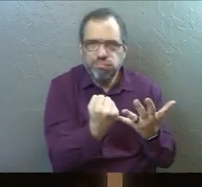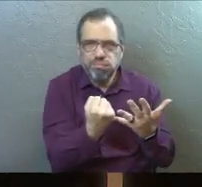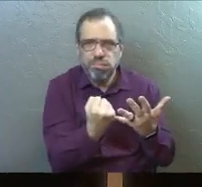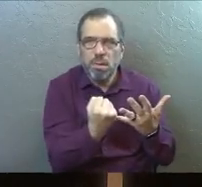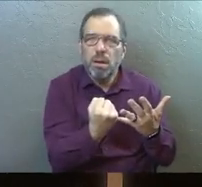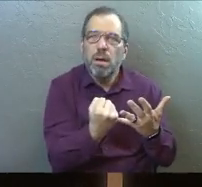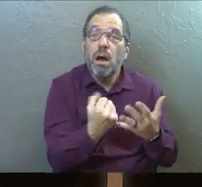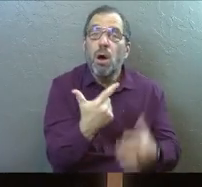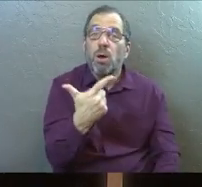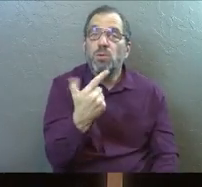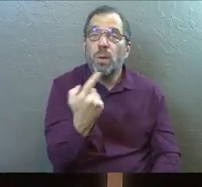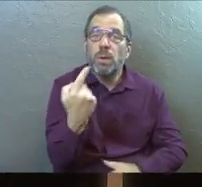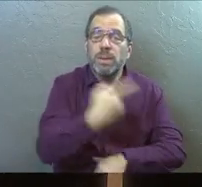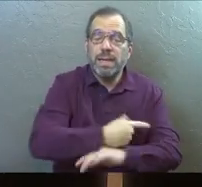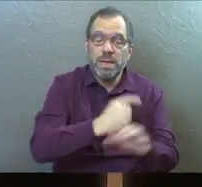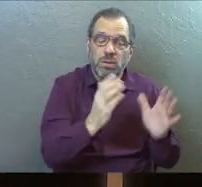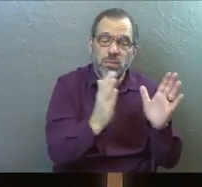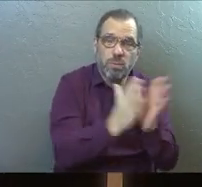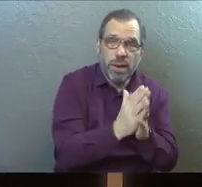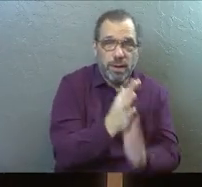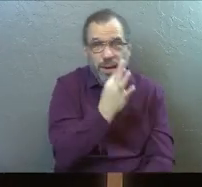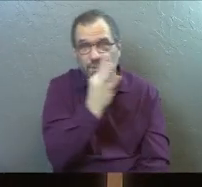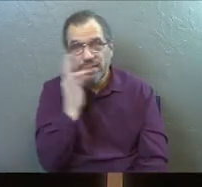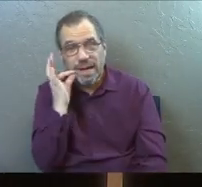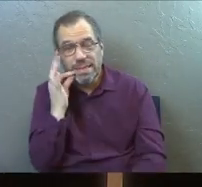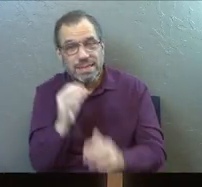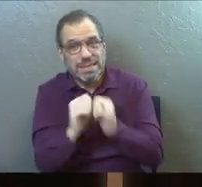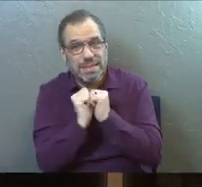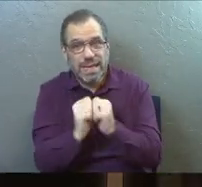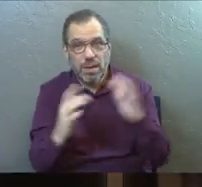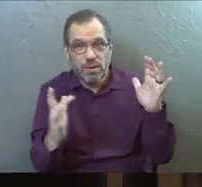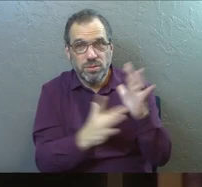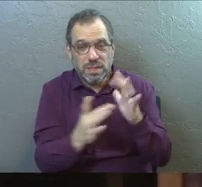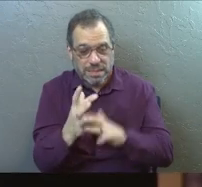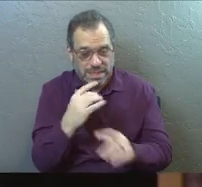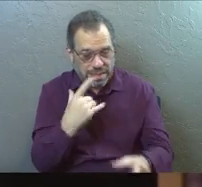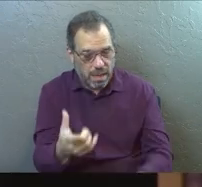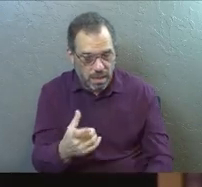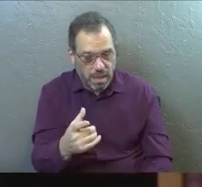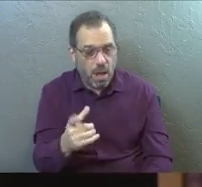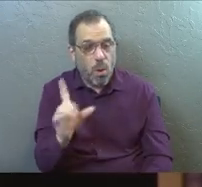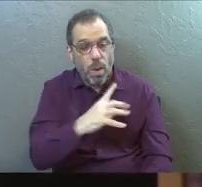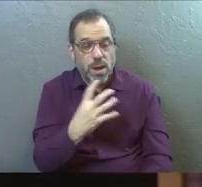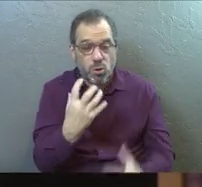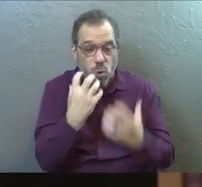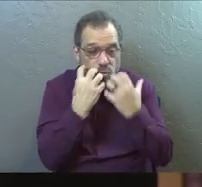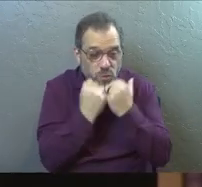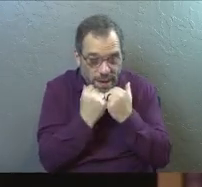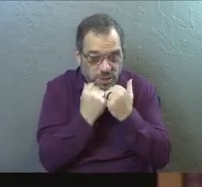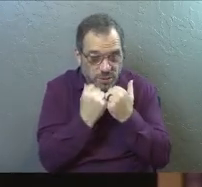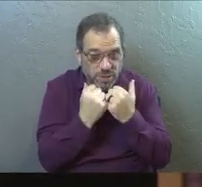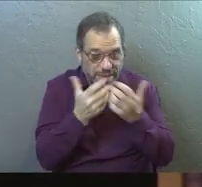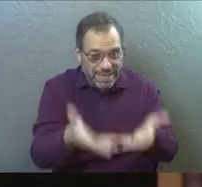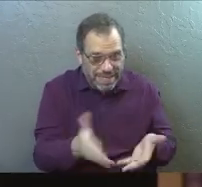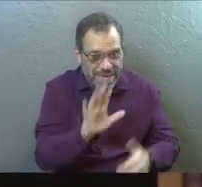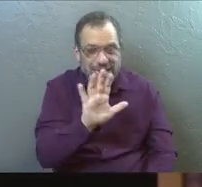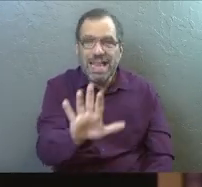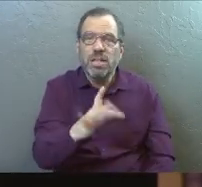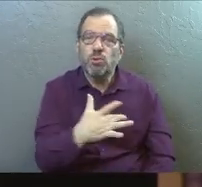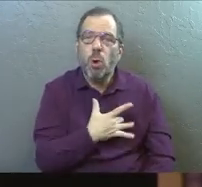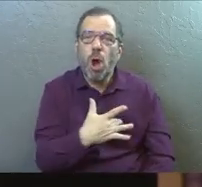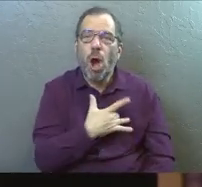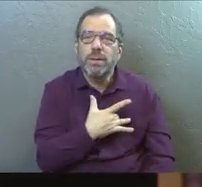to do 21 days of prayer and fasting together. Jesus said it a different way. He said, where your treasure is, there your heart will be